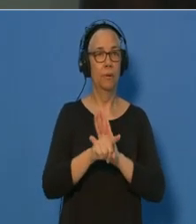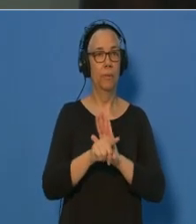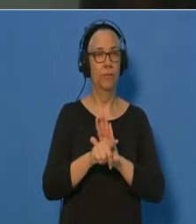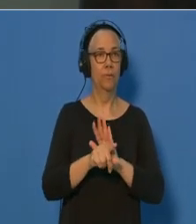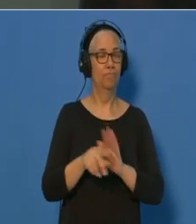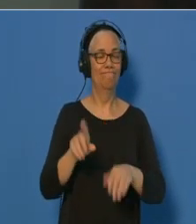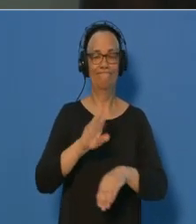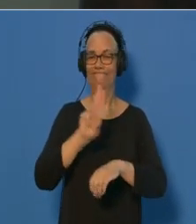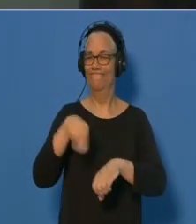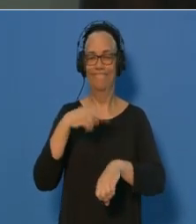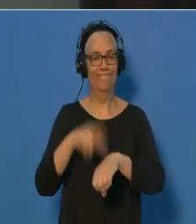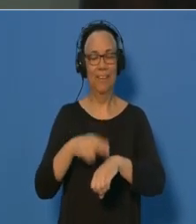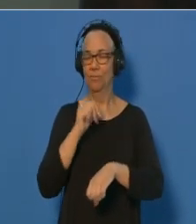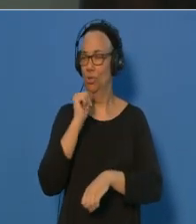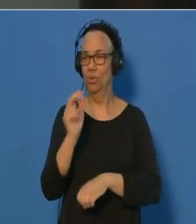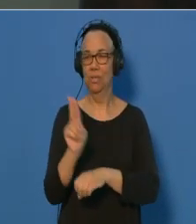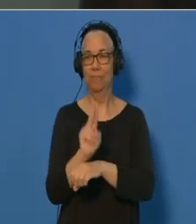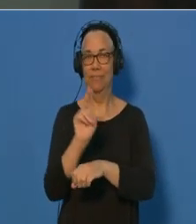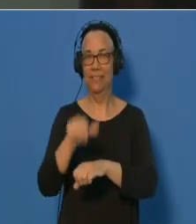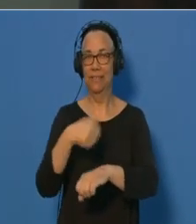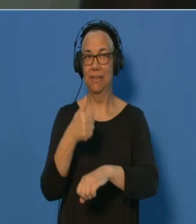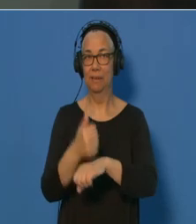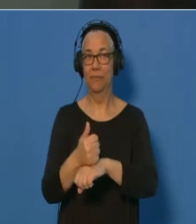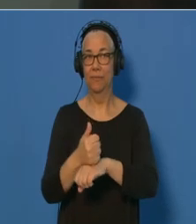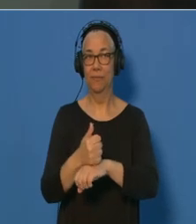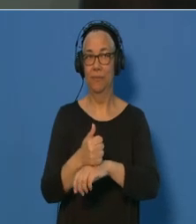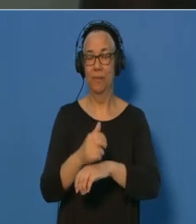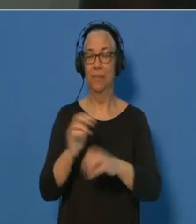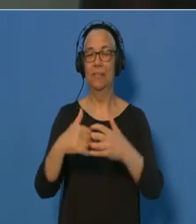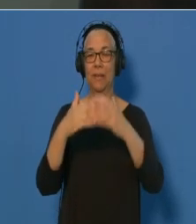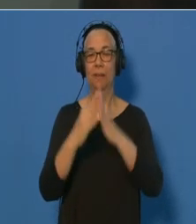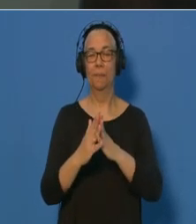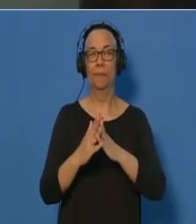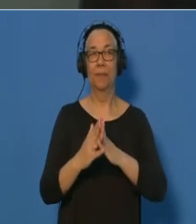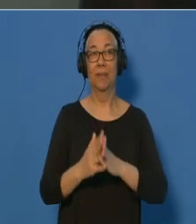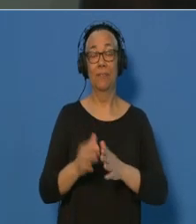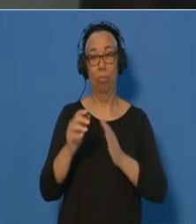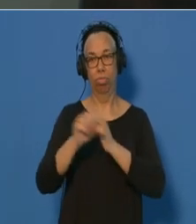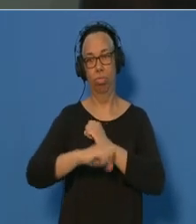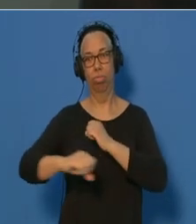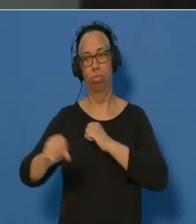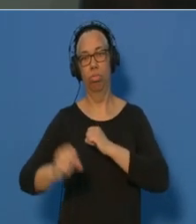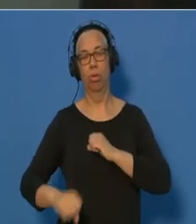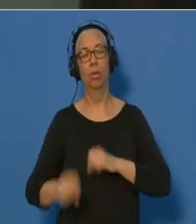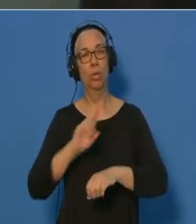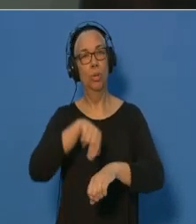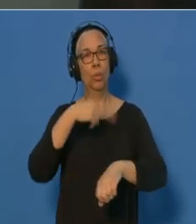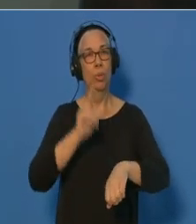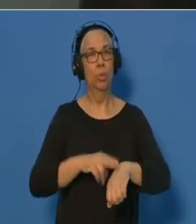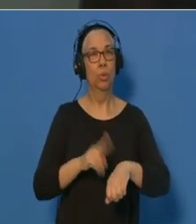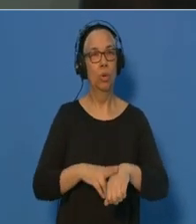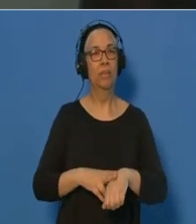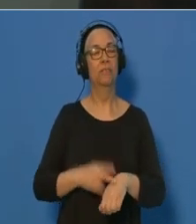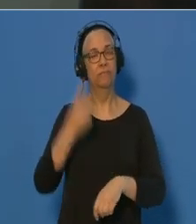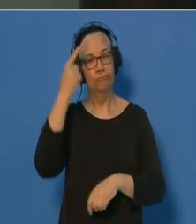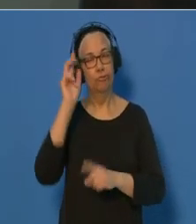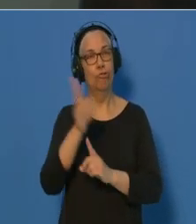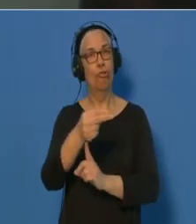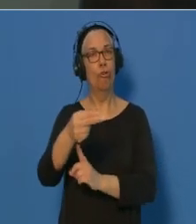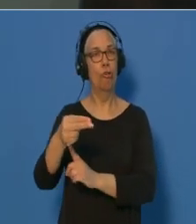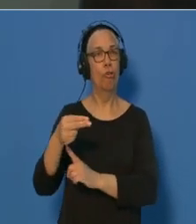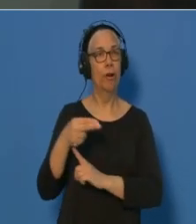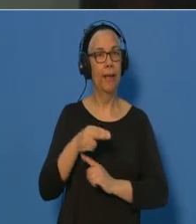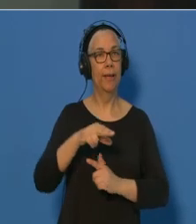for this capacity for this very, very long period of time. Normally, such arrangements are made for a hurricane, but during